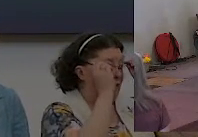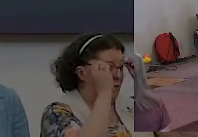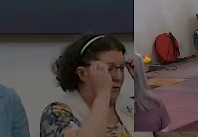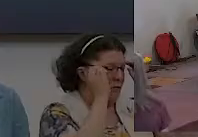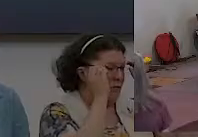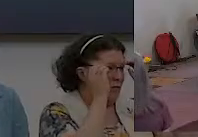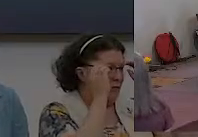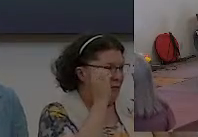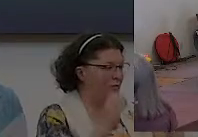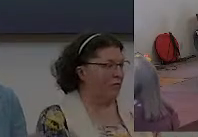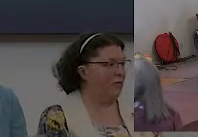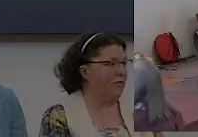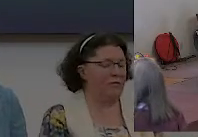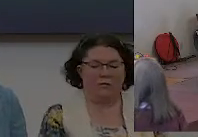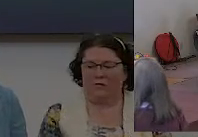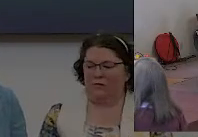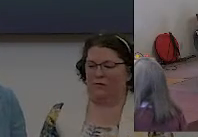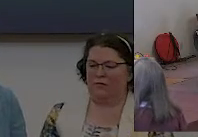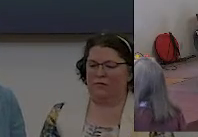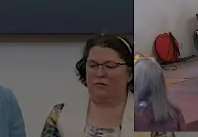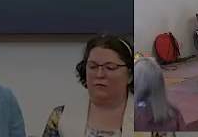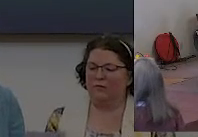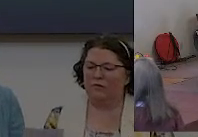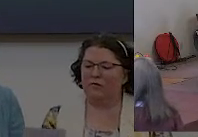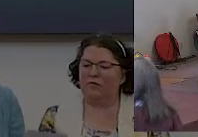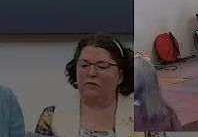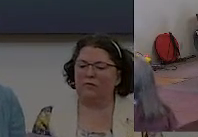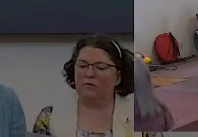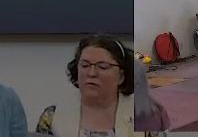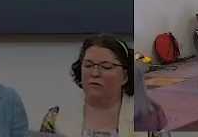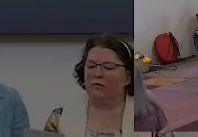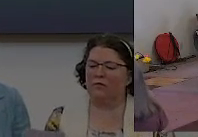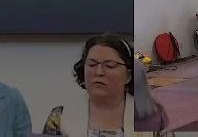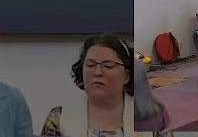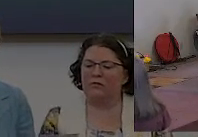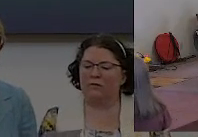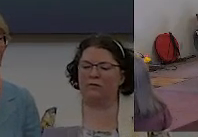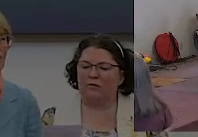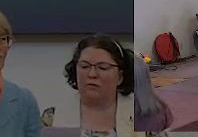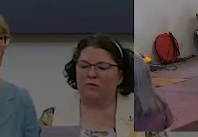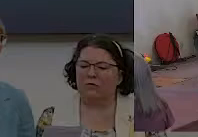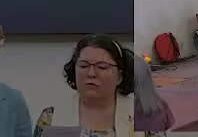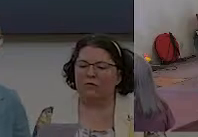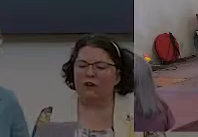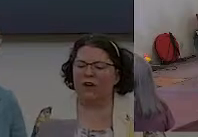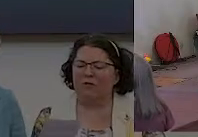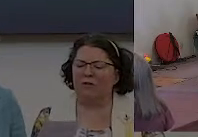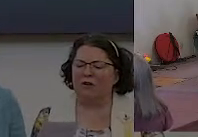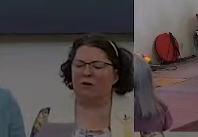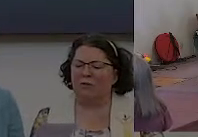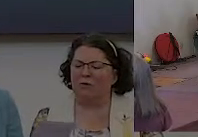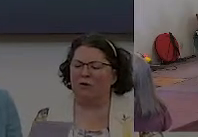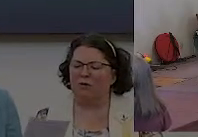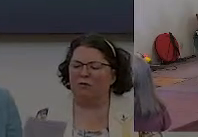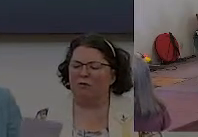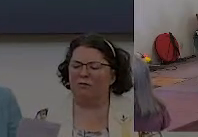you feel comfortable, just join on in. It's very repetitive, so I believe you will get it by at least the 5th verse.